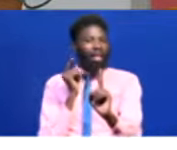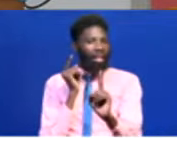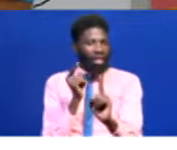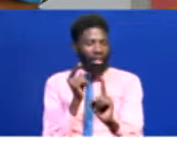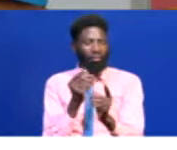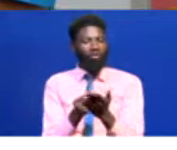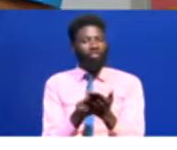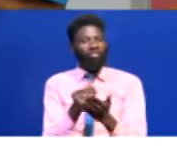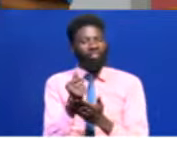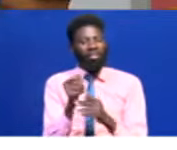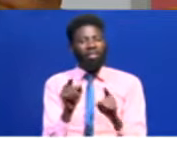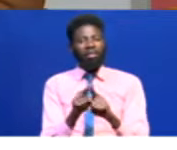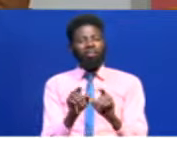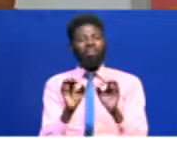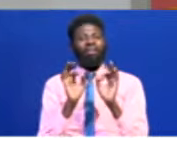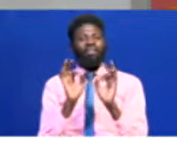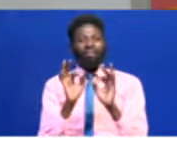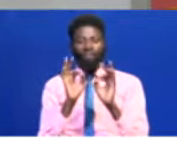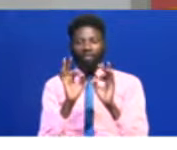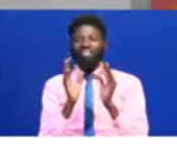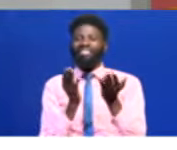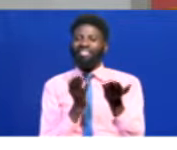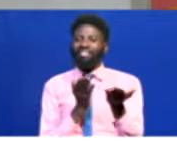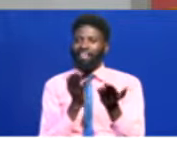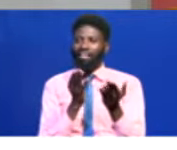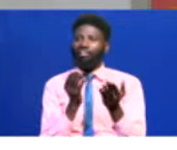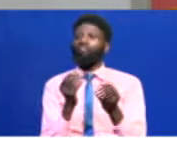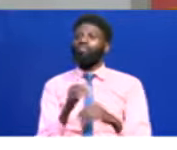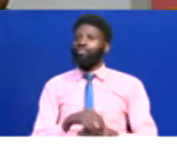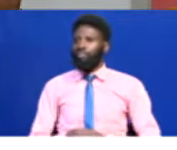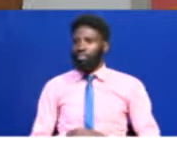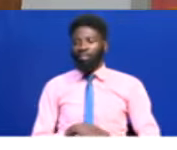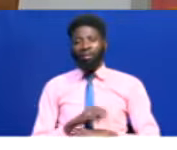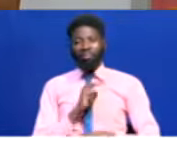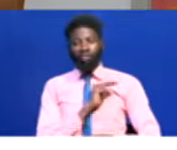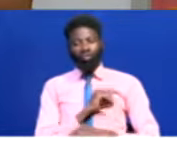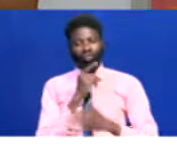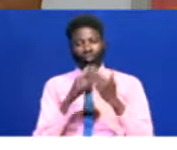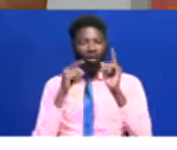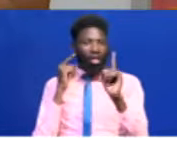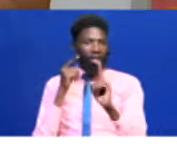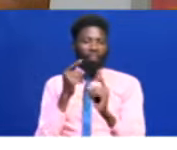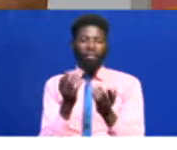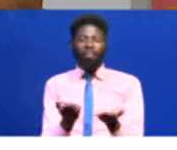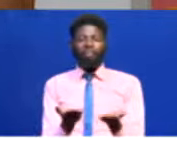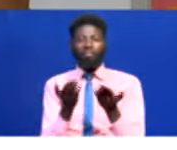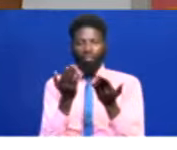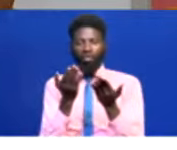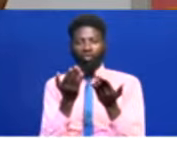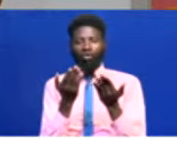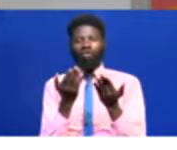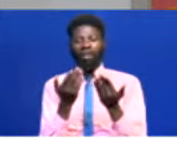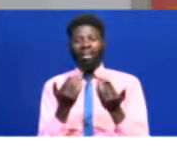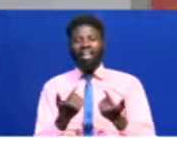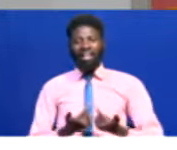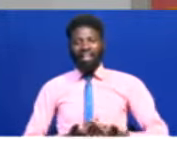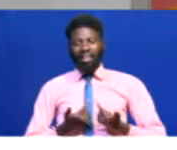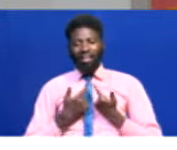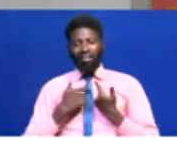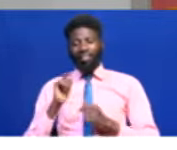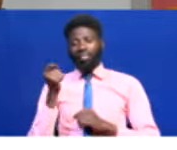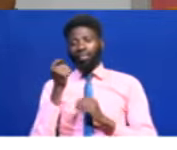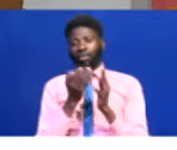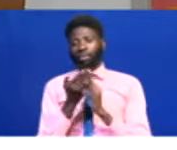service delivery. The mission is to facilitate improvement of the livelihood of Kenyans through efficient